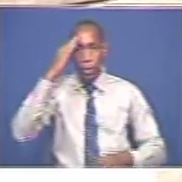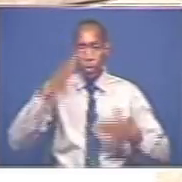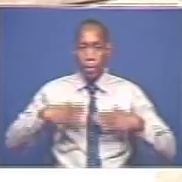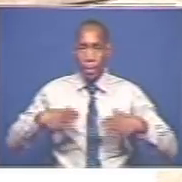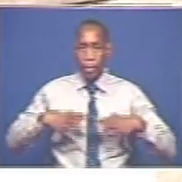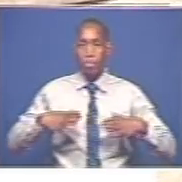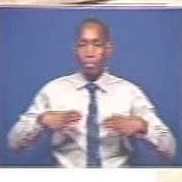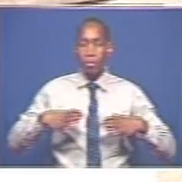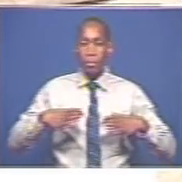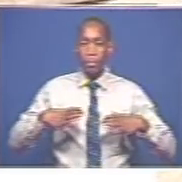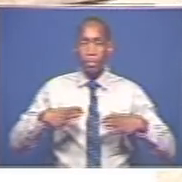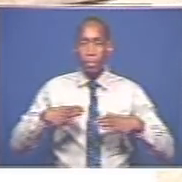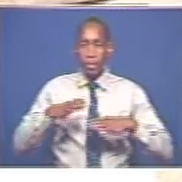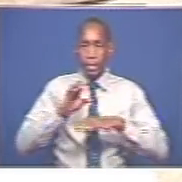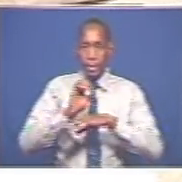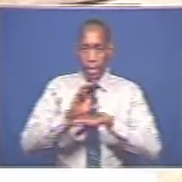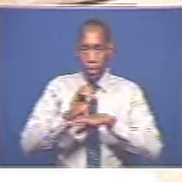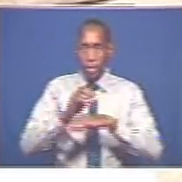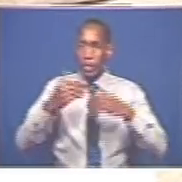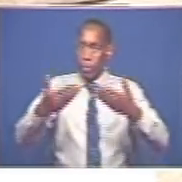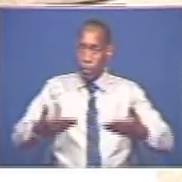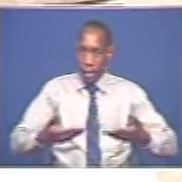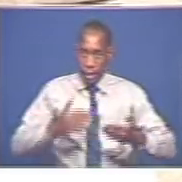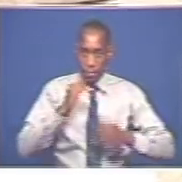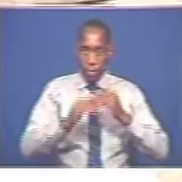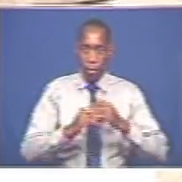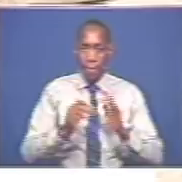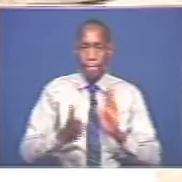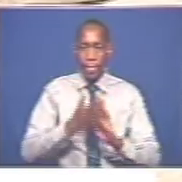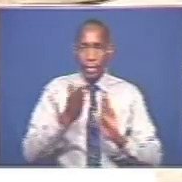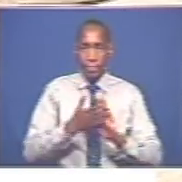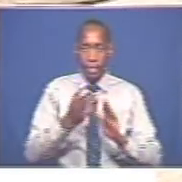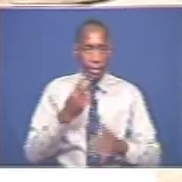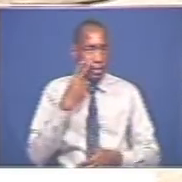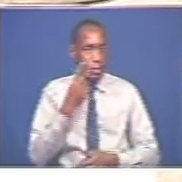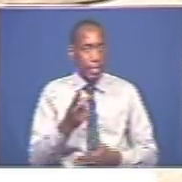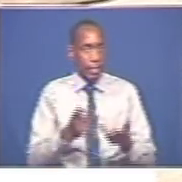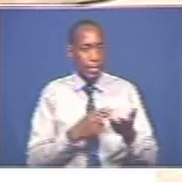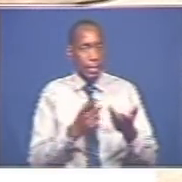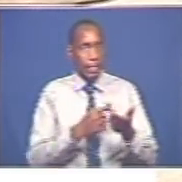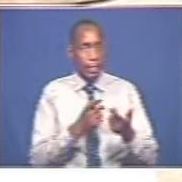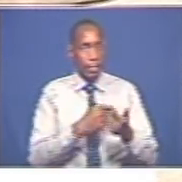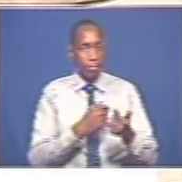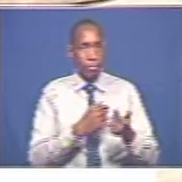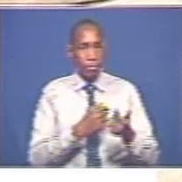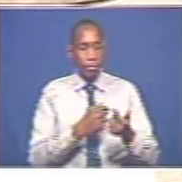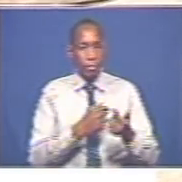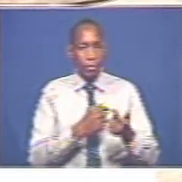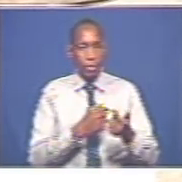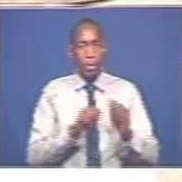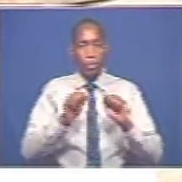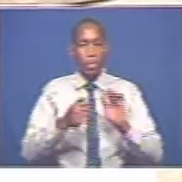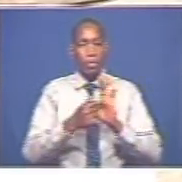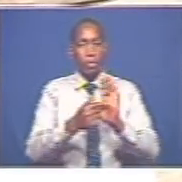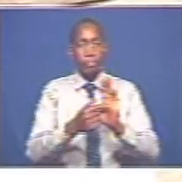our resident counseling psychologist. All of you are very much welcome. Yeah. Very quickly, let's just look at some statistics on screen. Jackie, if we could just have that